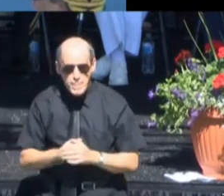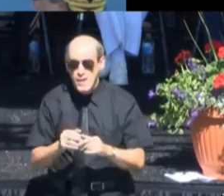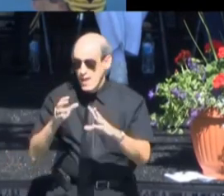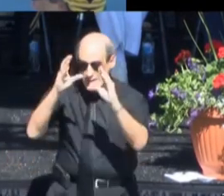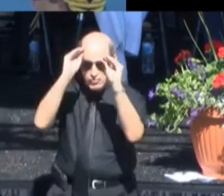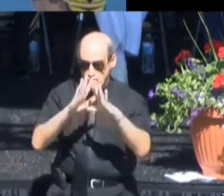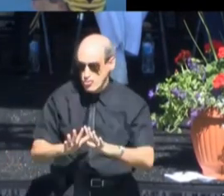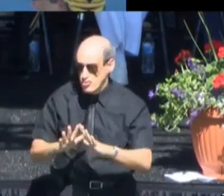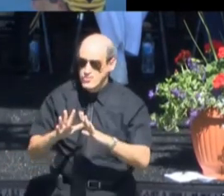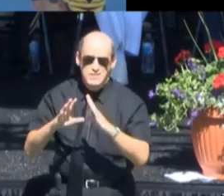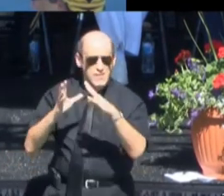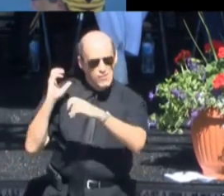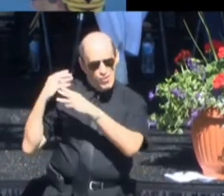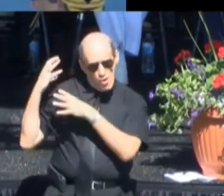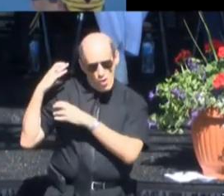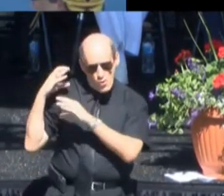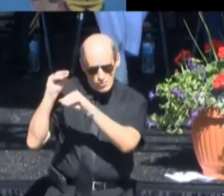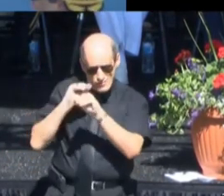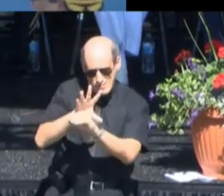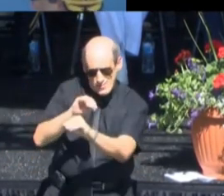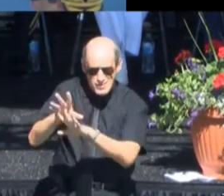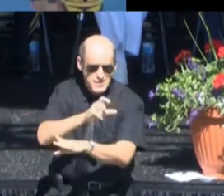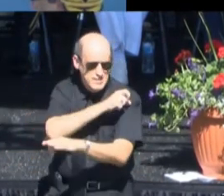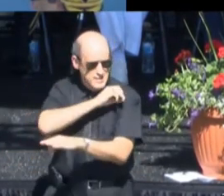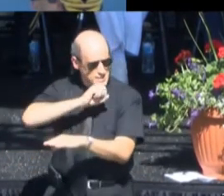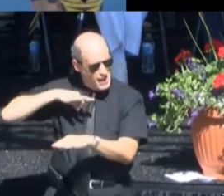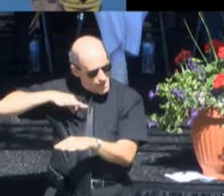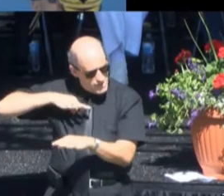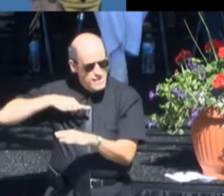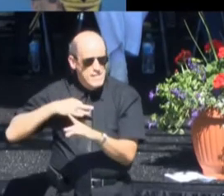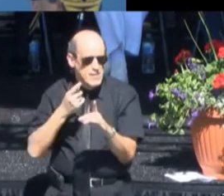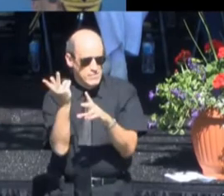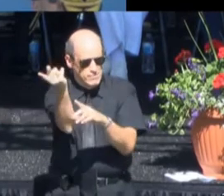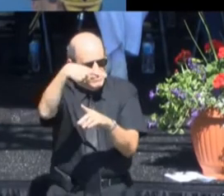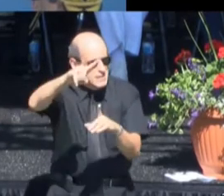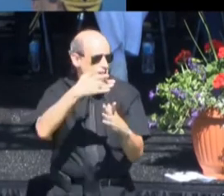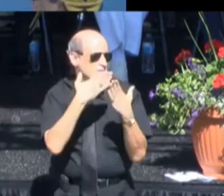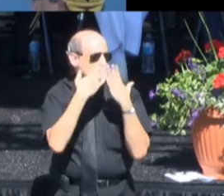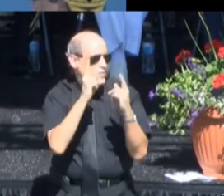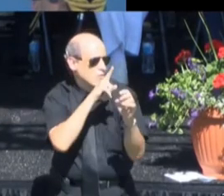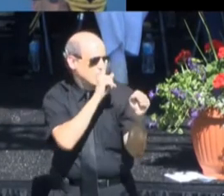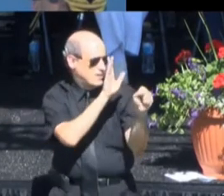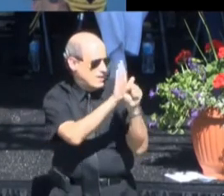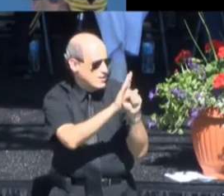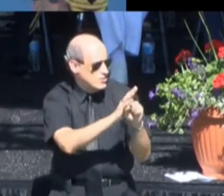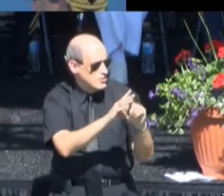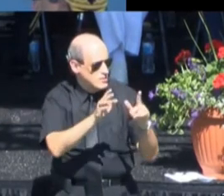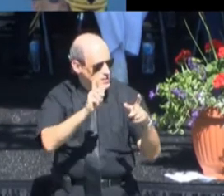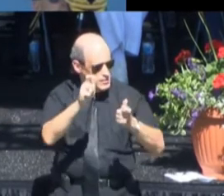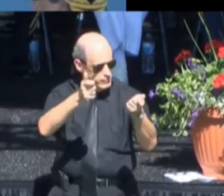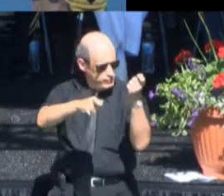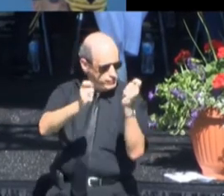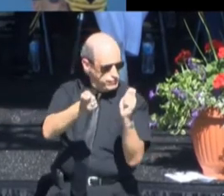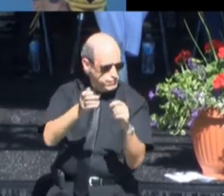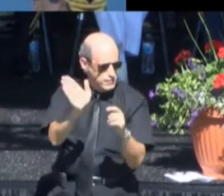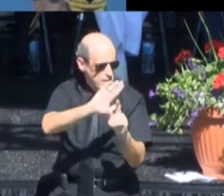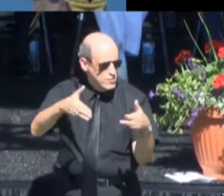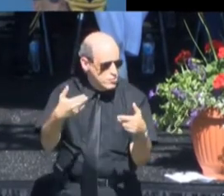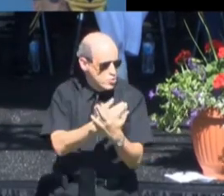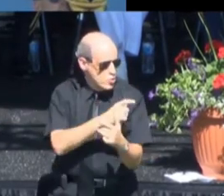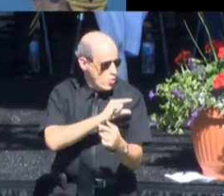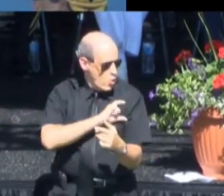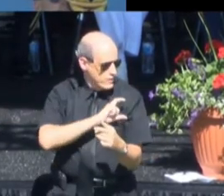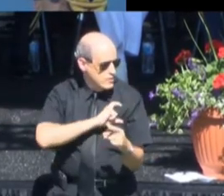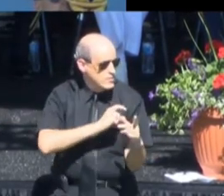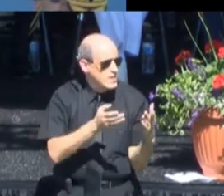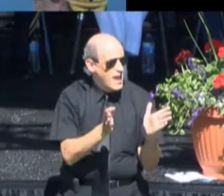Faculty, coaches, staff, thank you for your dedication in shaping these new offices. And I'd ask the faculty,